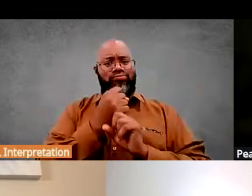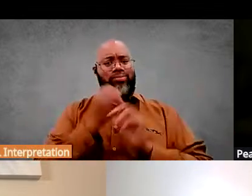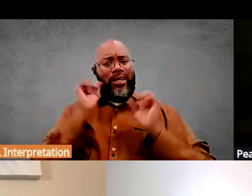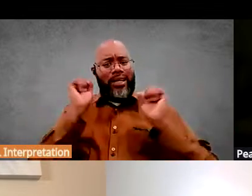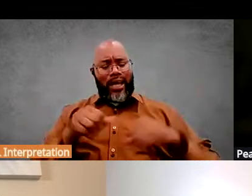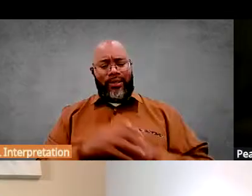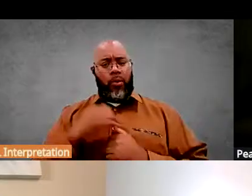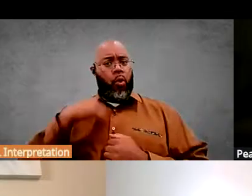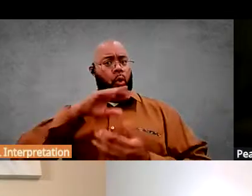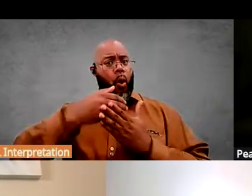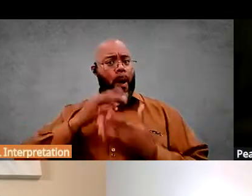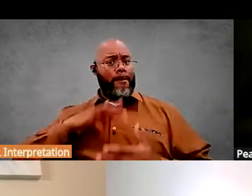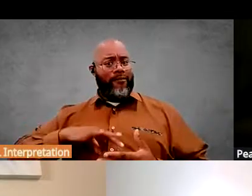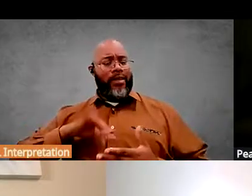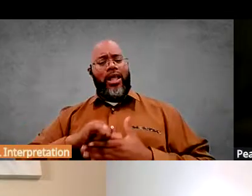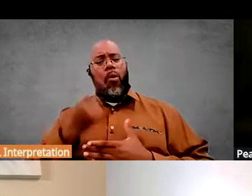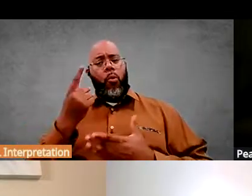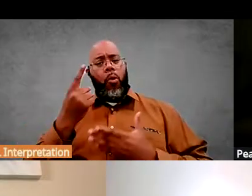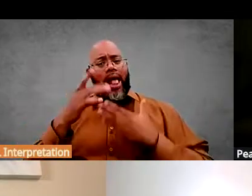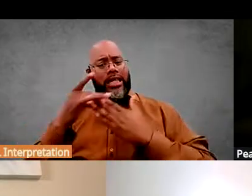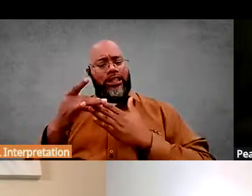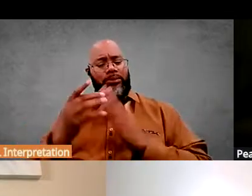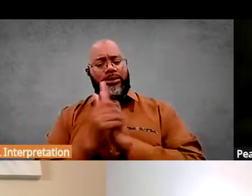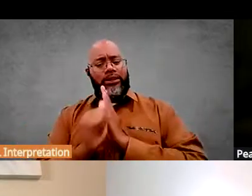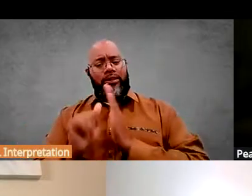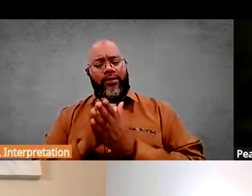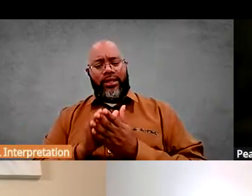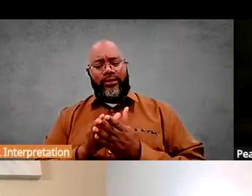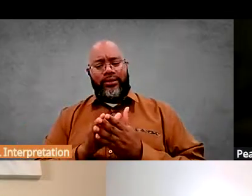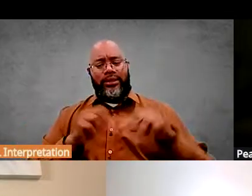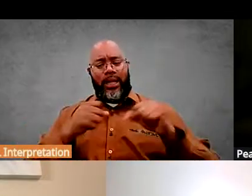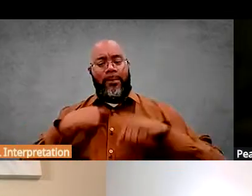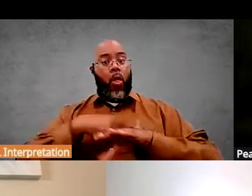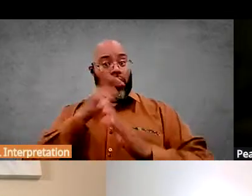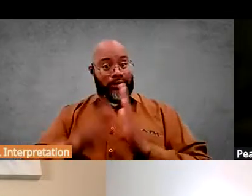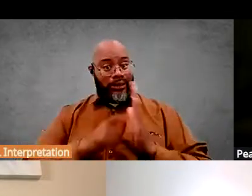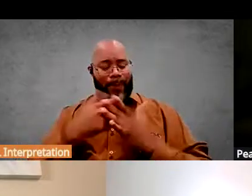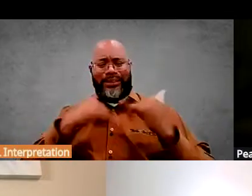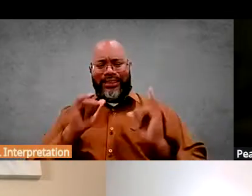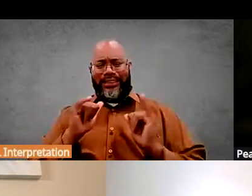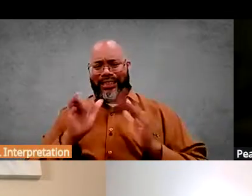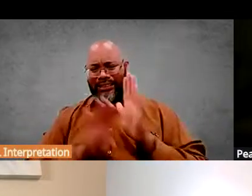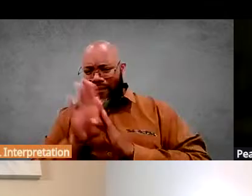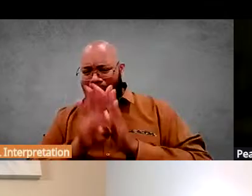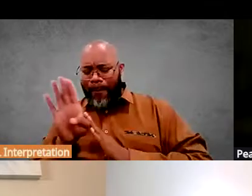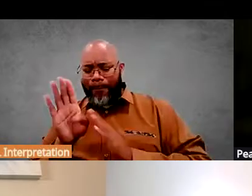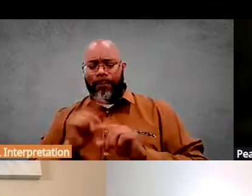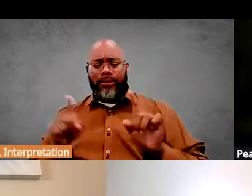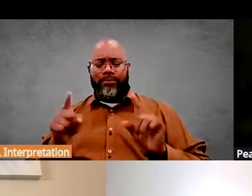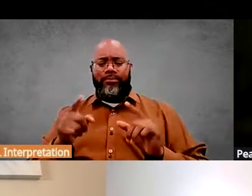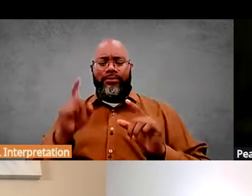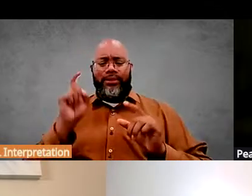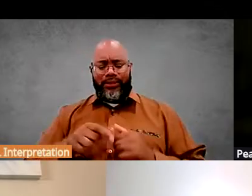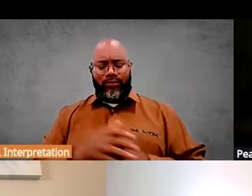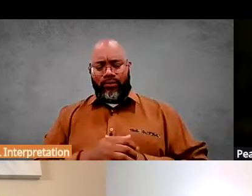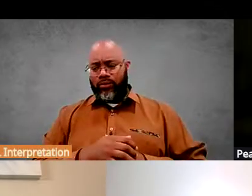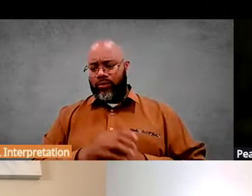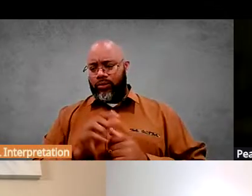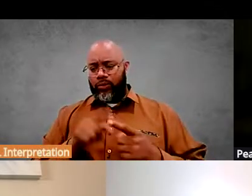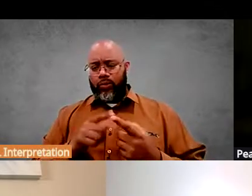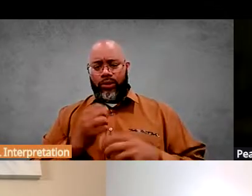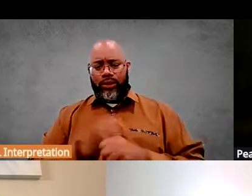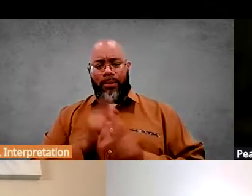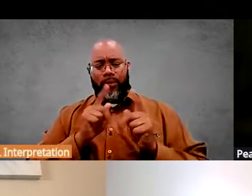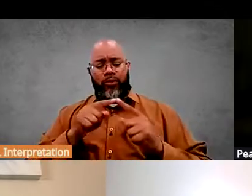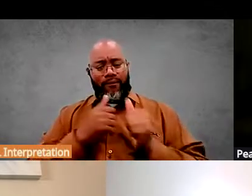benefit. And that is like one leadership talent that it is taking me a long time and I'm still kind of cultivating it, but having to like get like people to